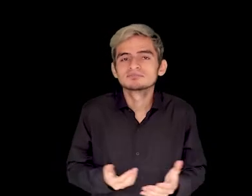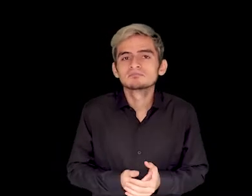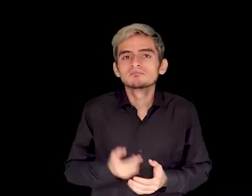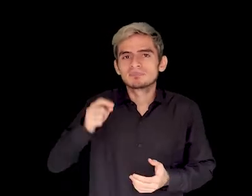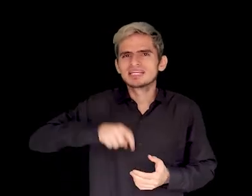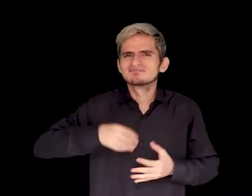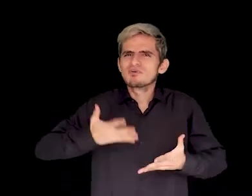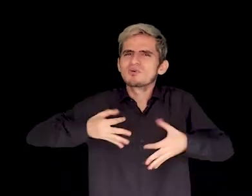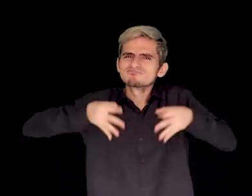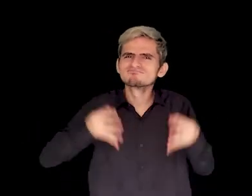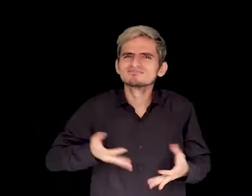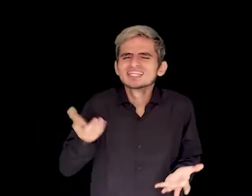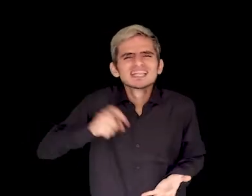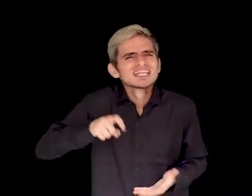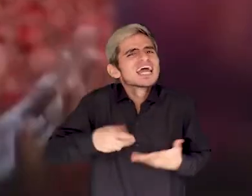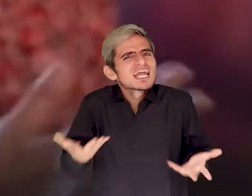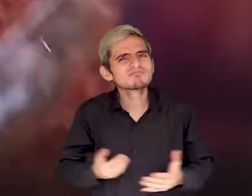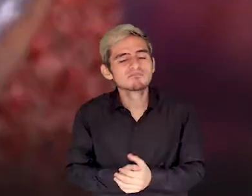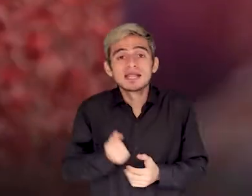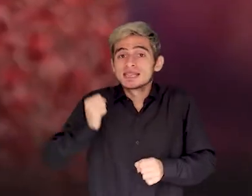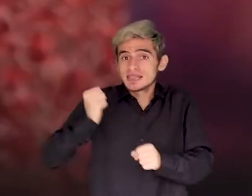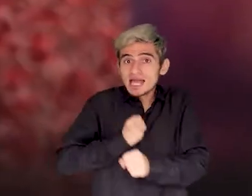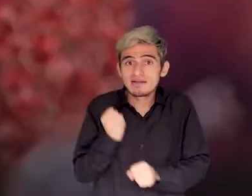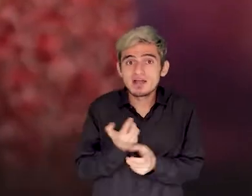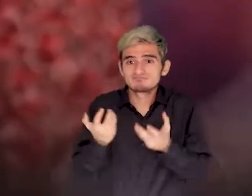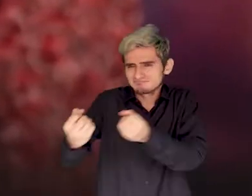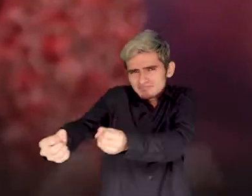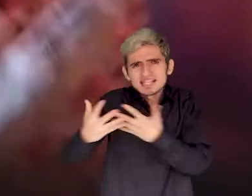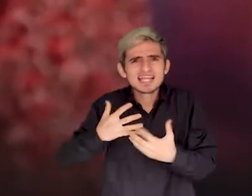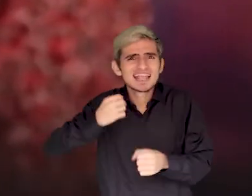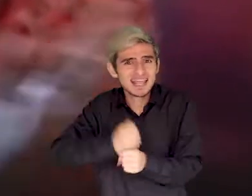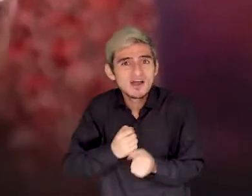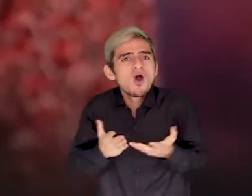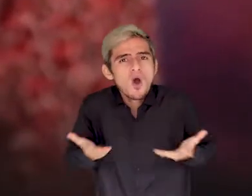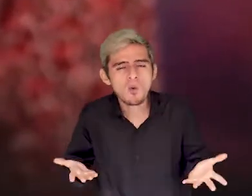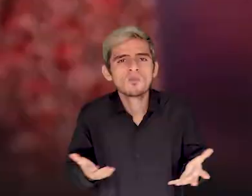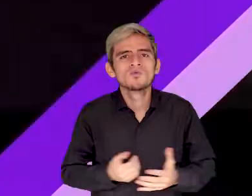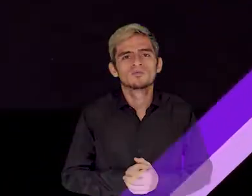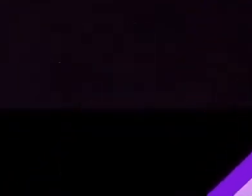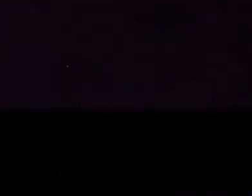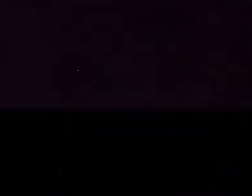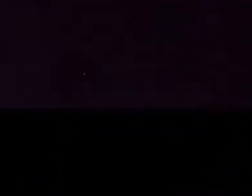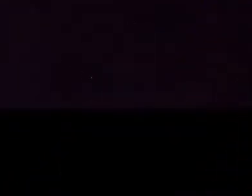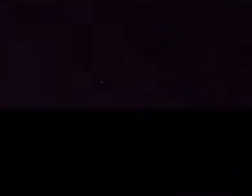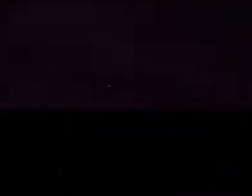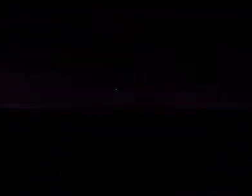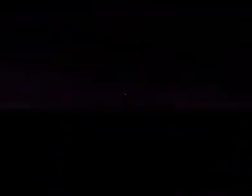films. Really, what women need is just the job. Just give them the freaking job.